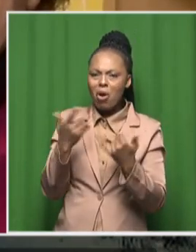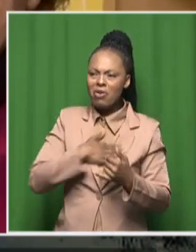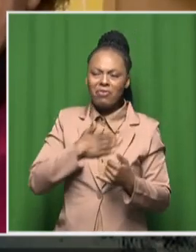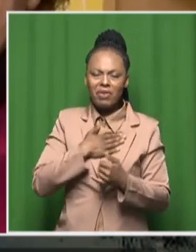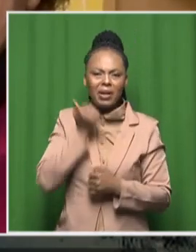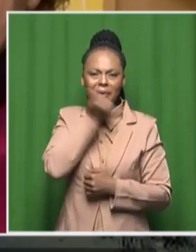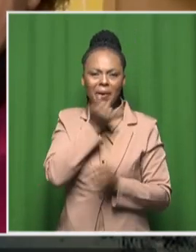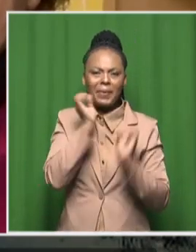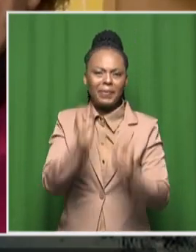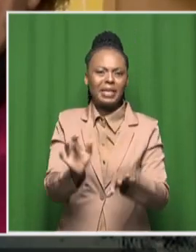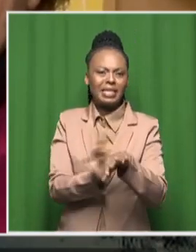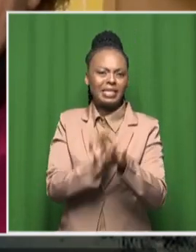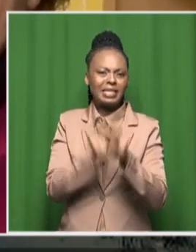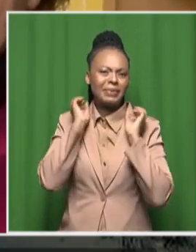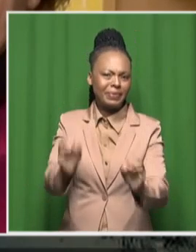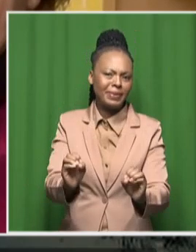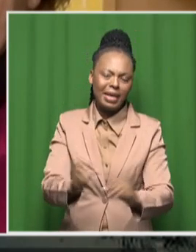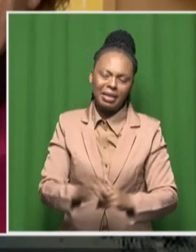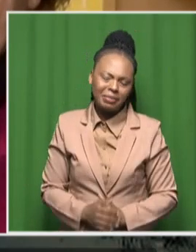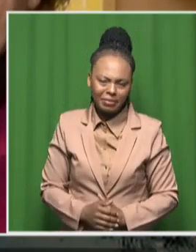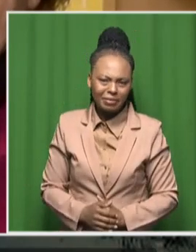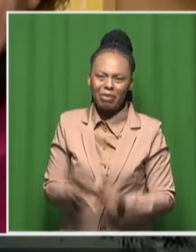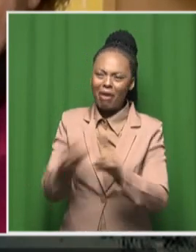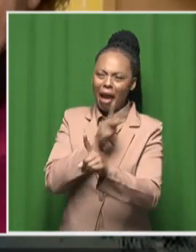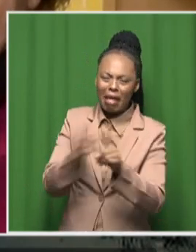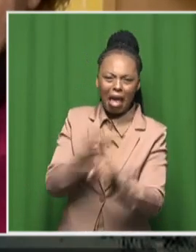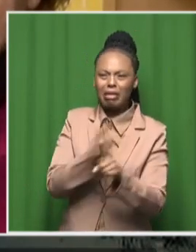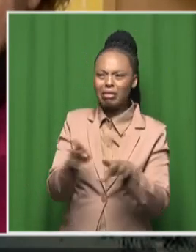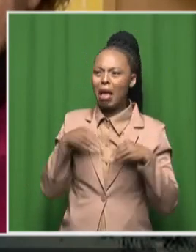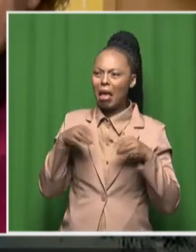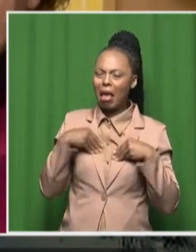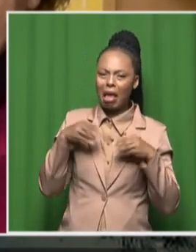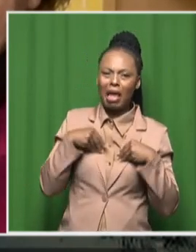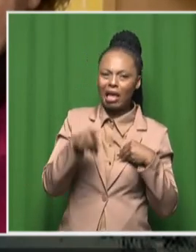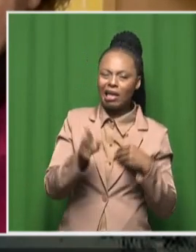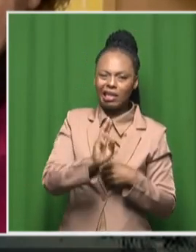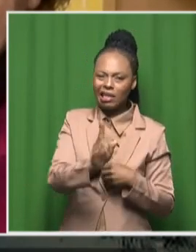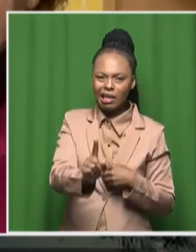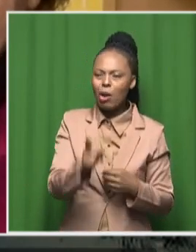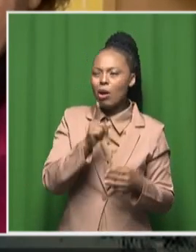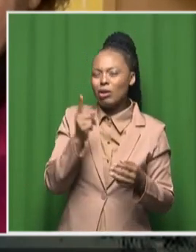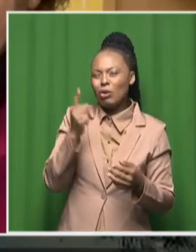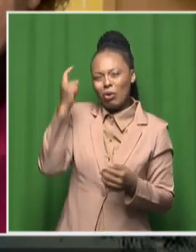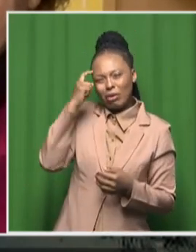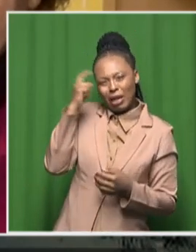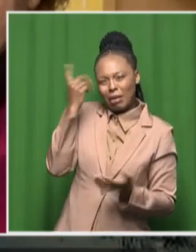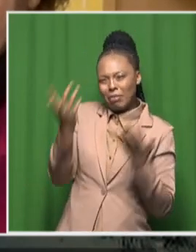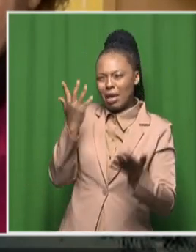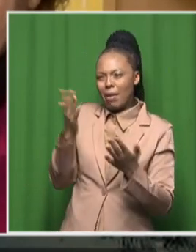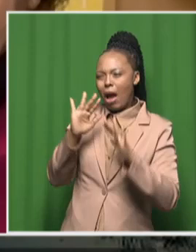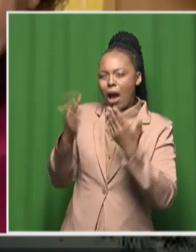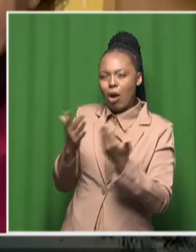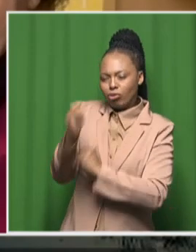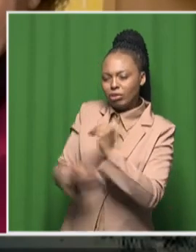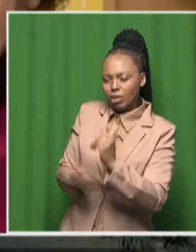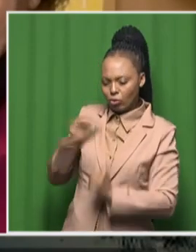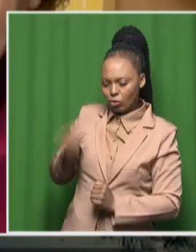So what is, in your view, making it so hard to protect women and girls? Are we a psychologically wounded